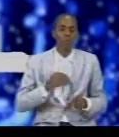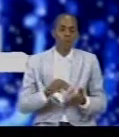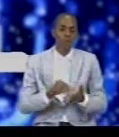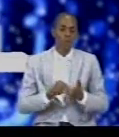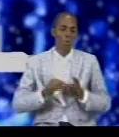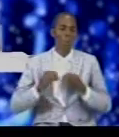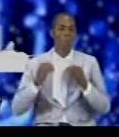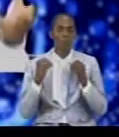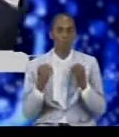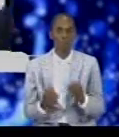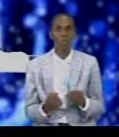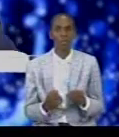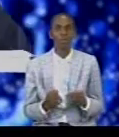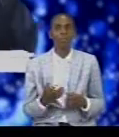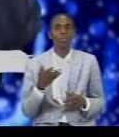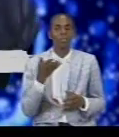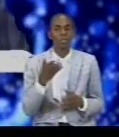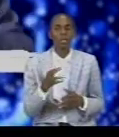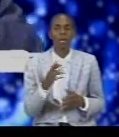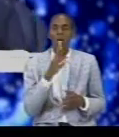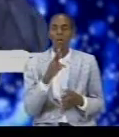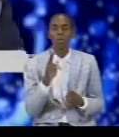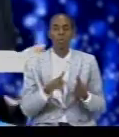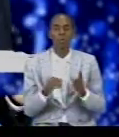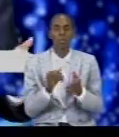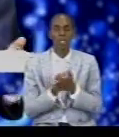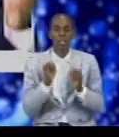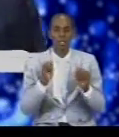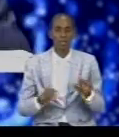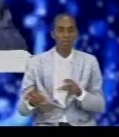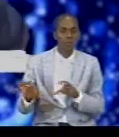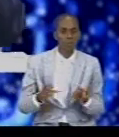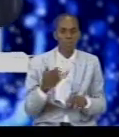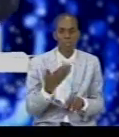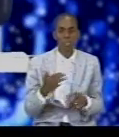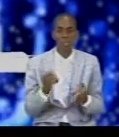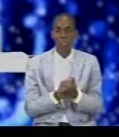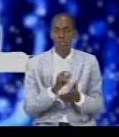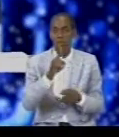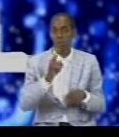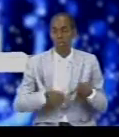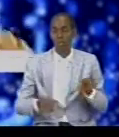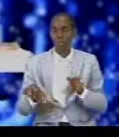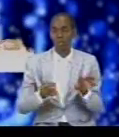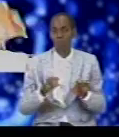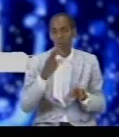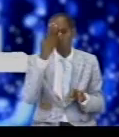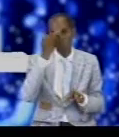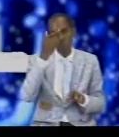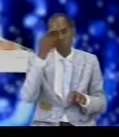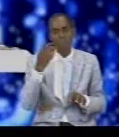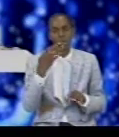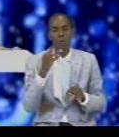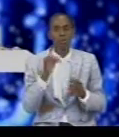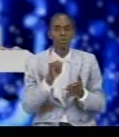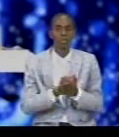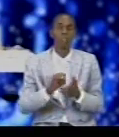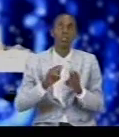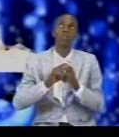who believe, they can do things that ordinarily they could not do because of that supernatural grace. We get